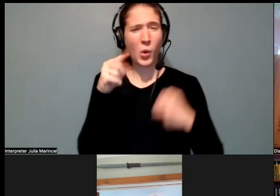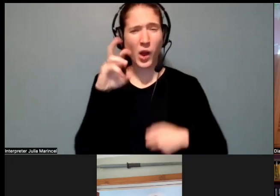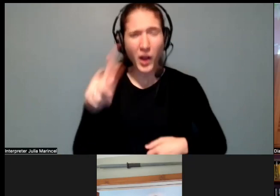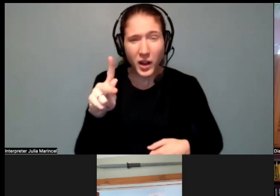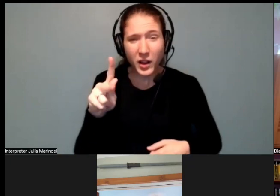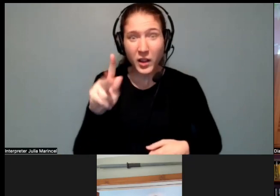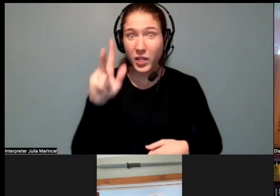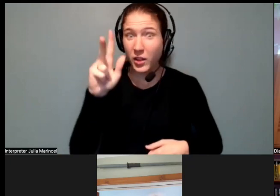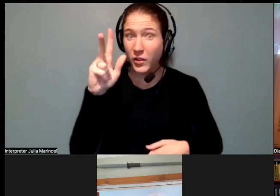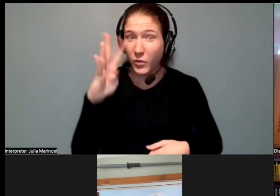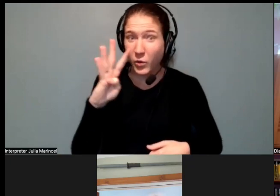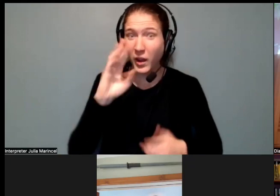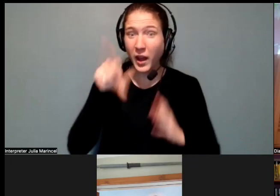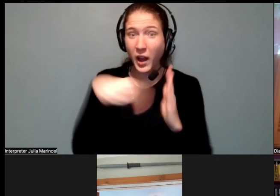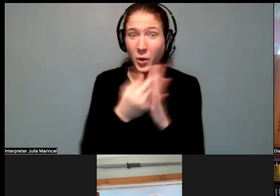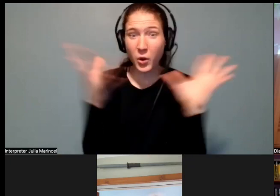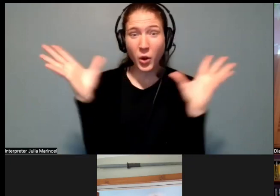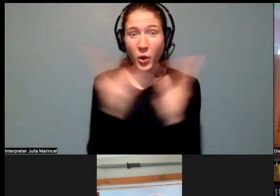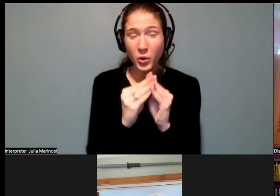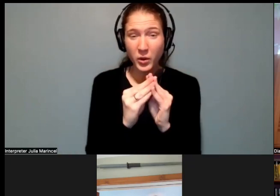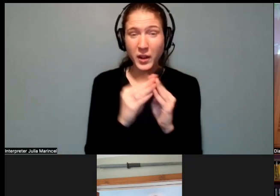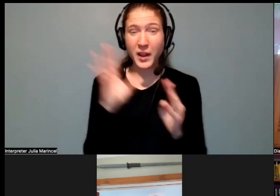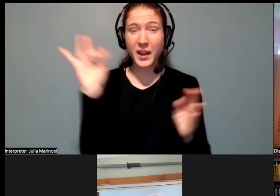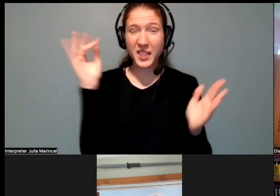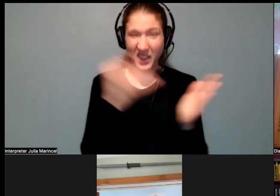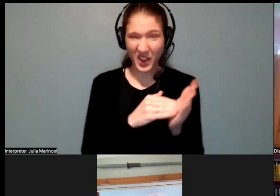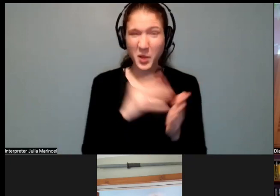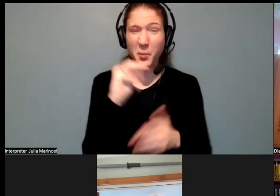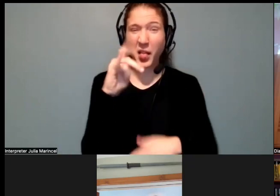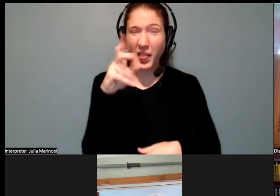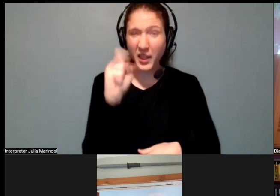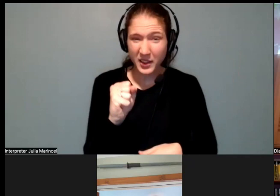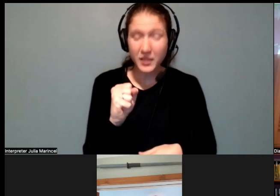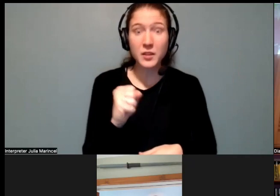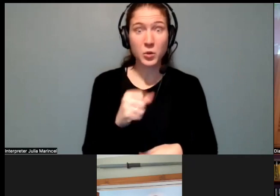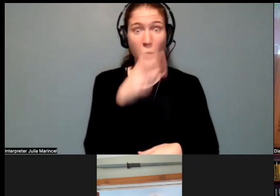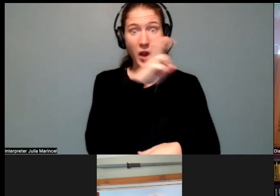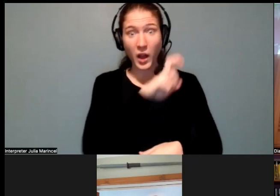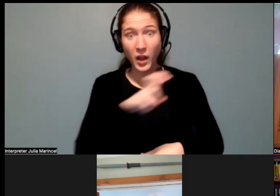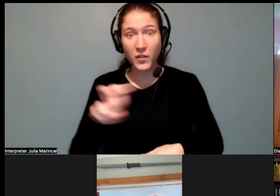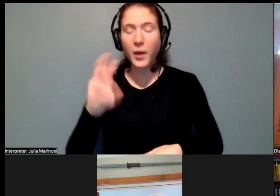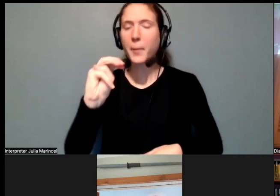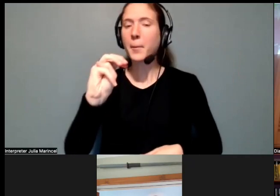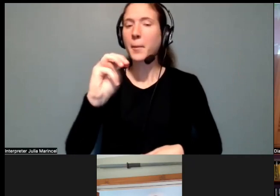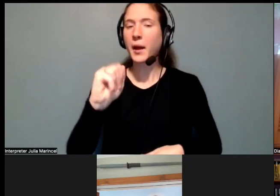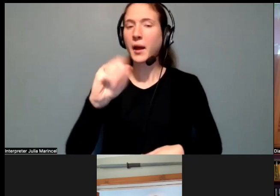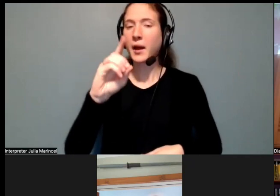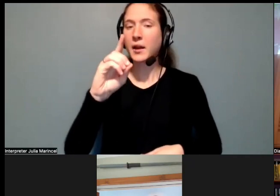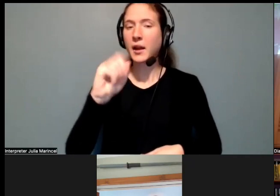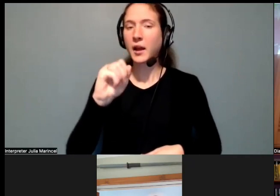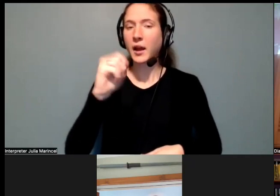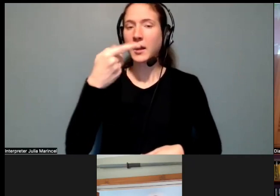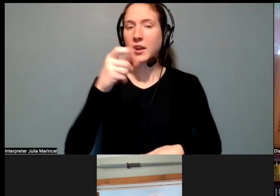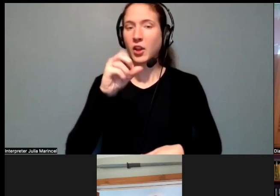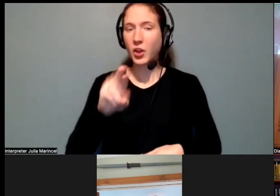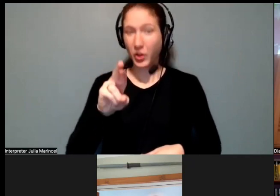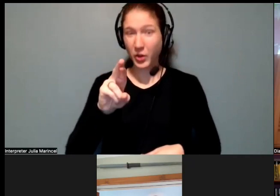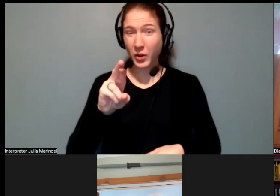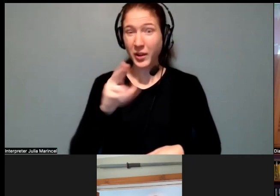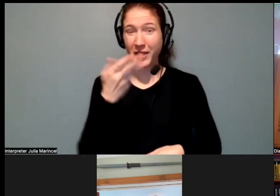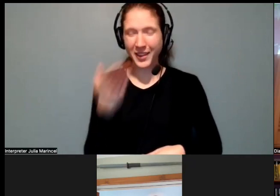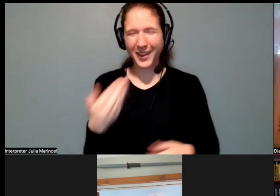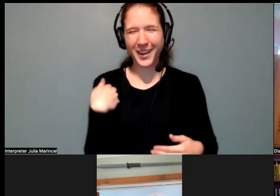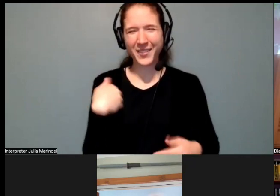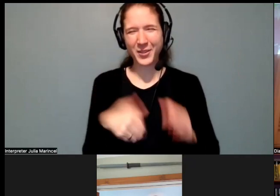hours and over 8,000 miles, all the way to Madagascar's Tortoise Conservation Center. All